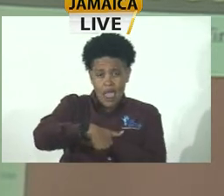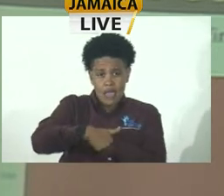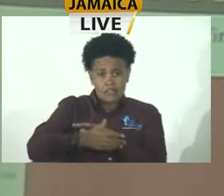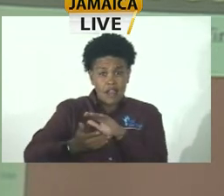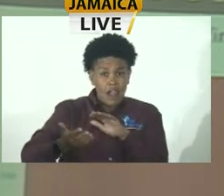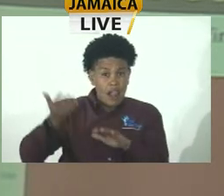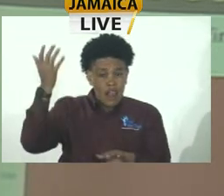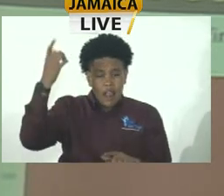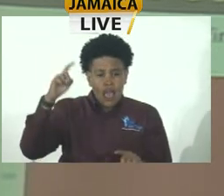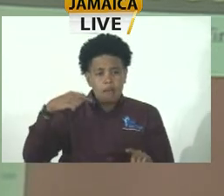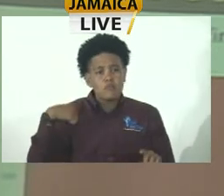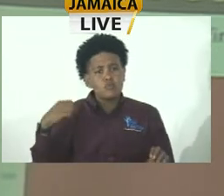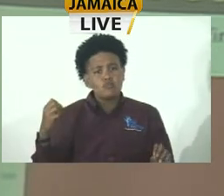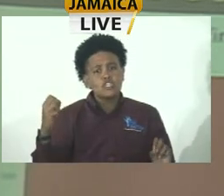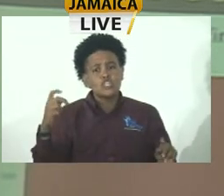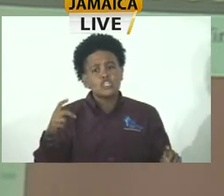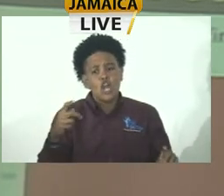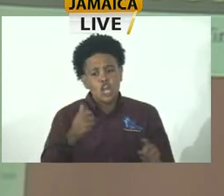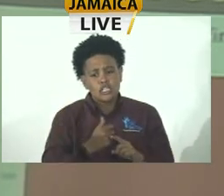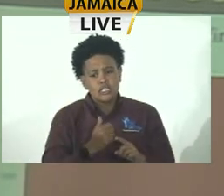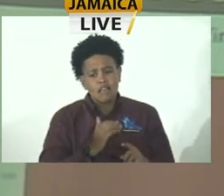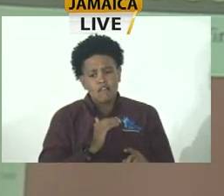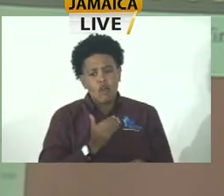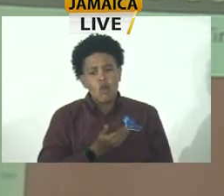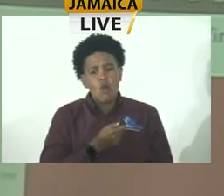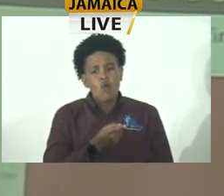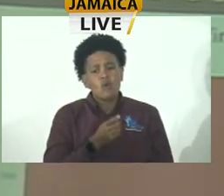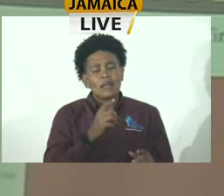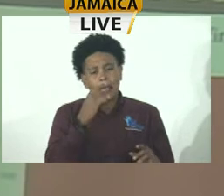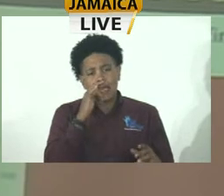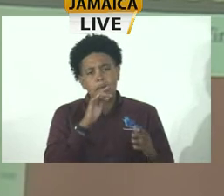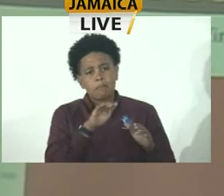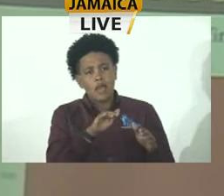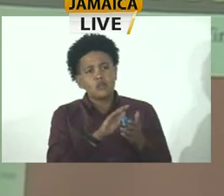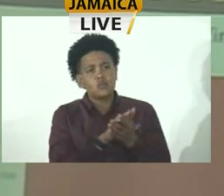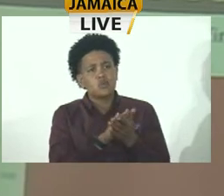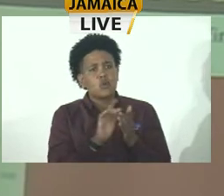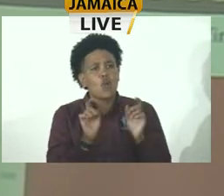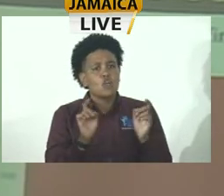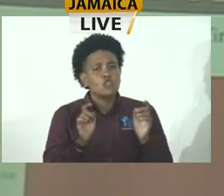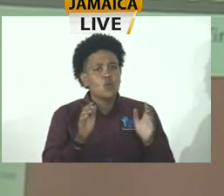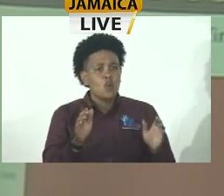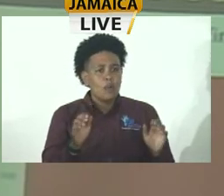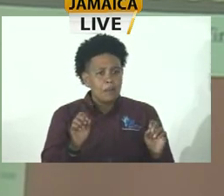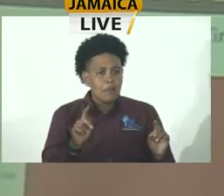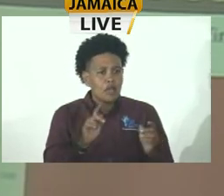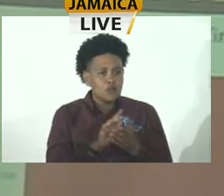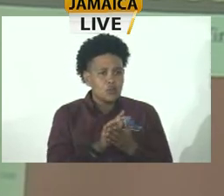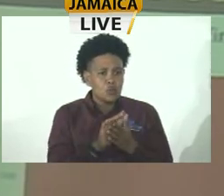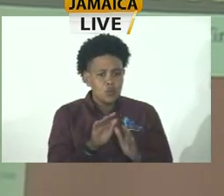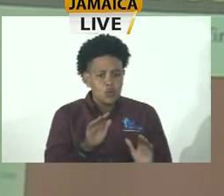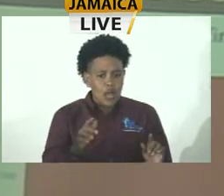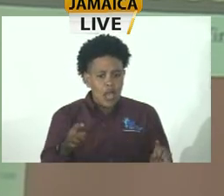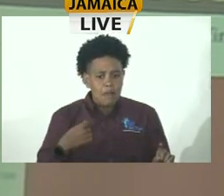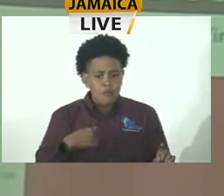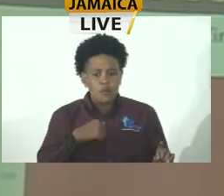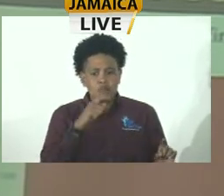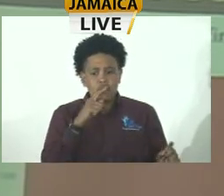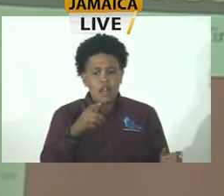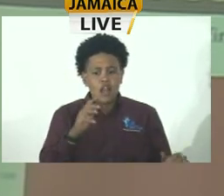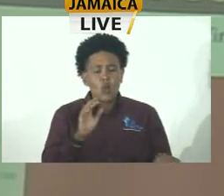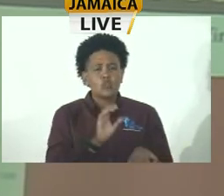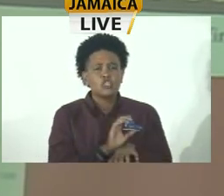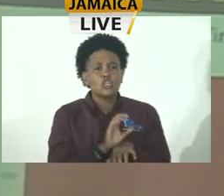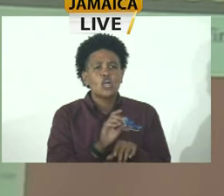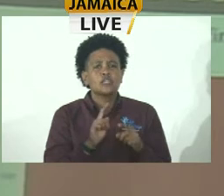we returned our kids to school in a controlled way you know we allowed churches